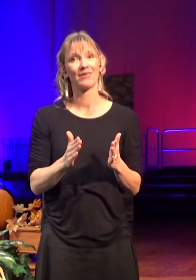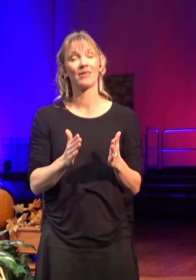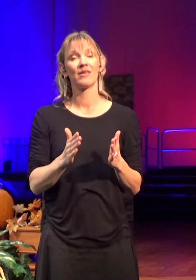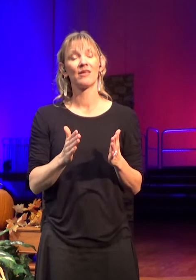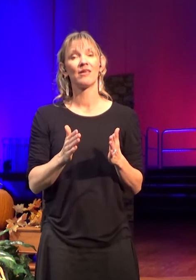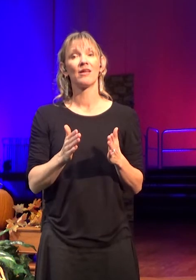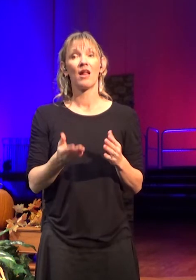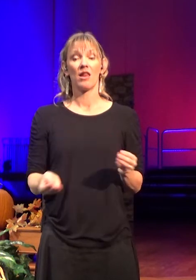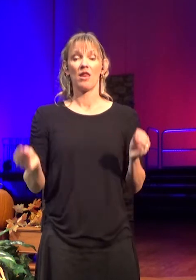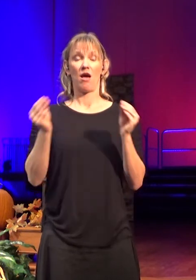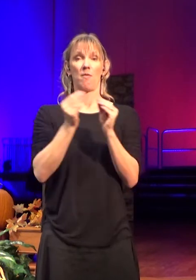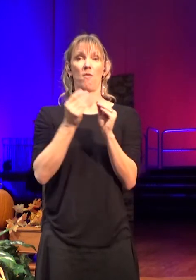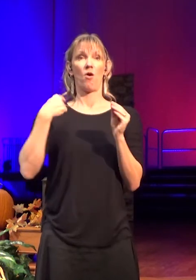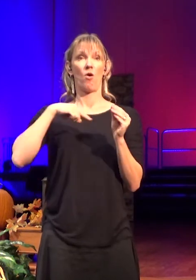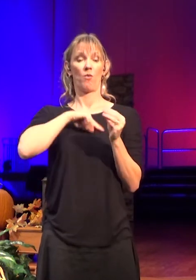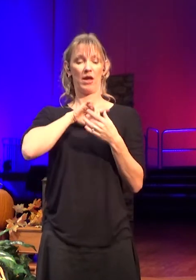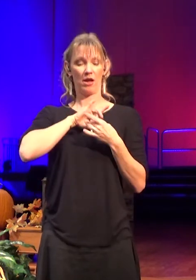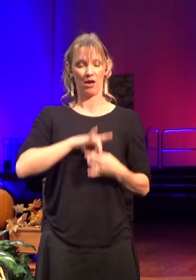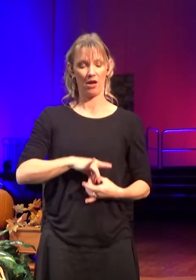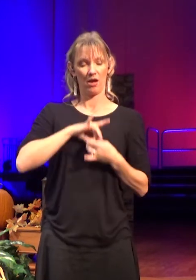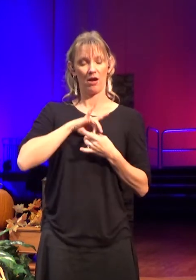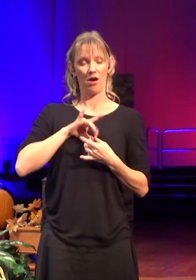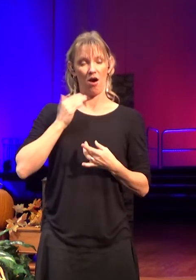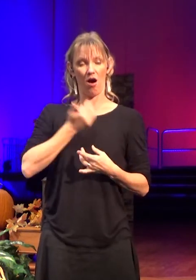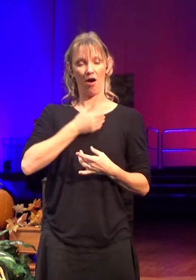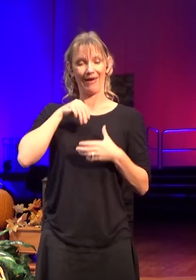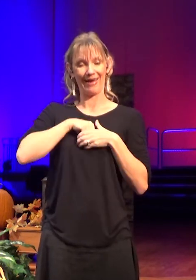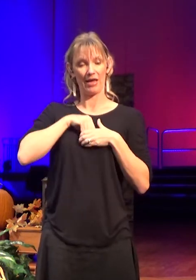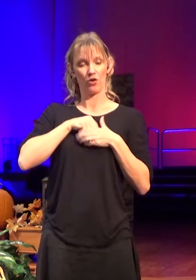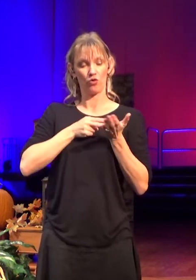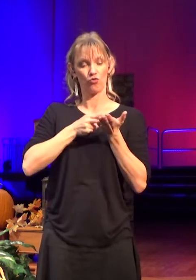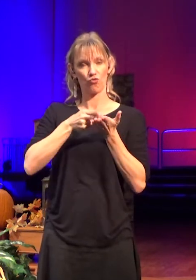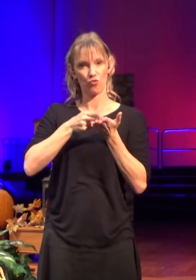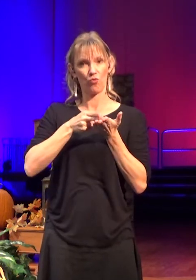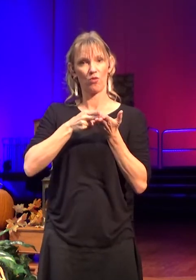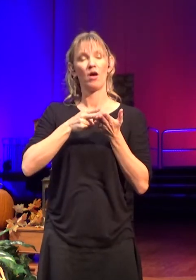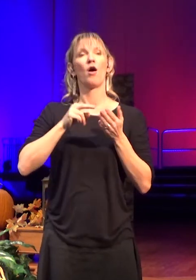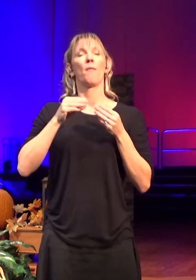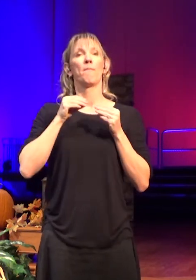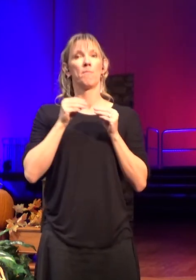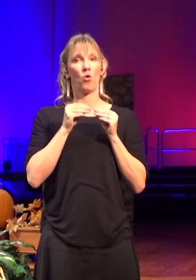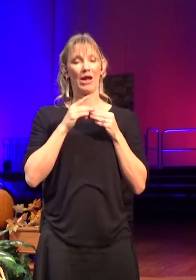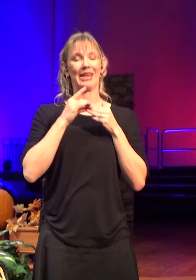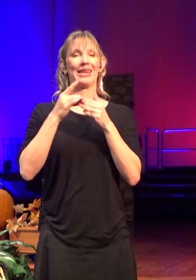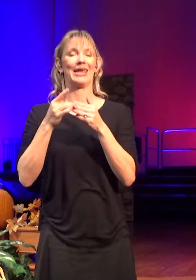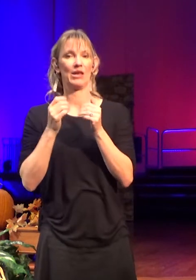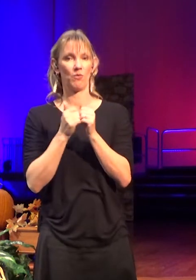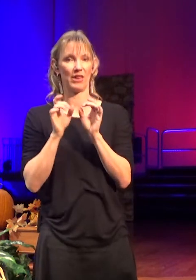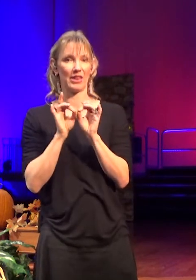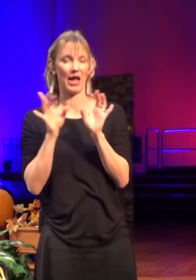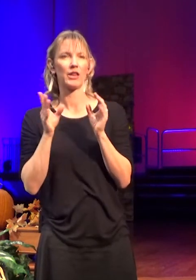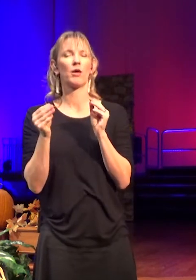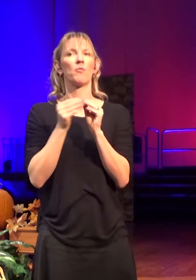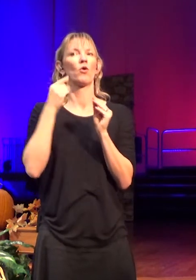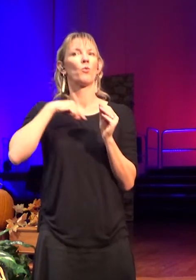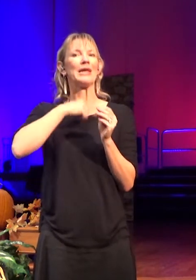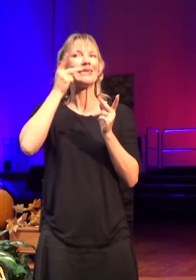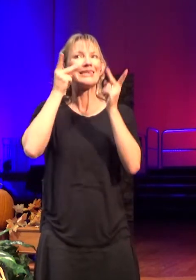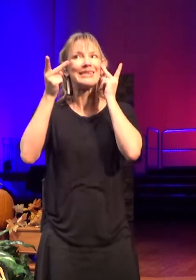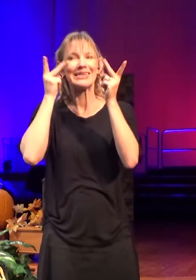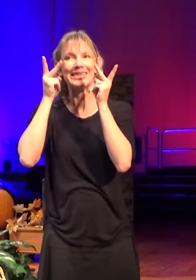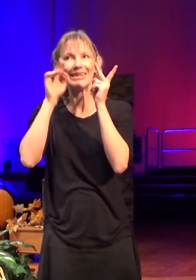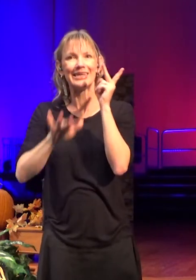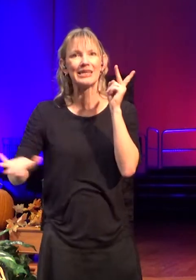uniquely. And the more we get in touch with our inner constellation of truth, the more we lead with light, the more we see it